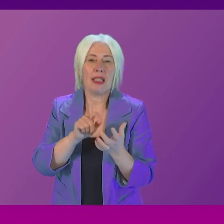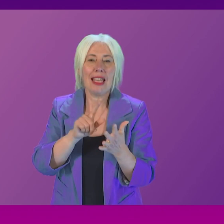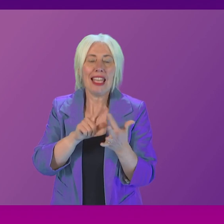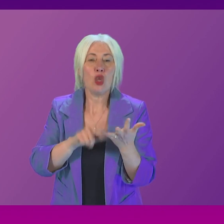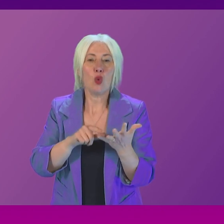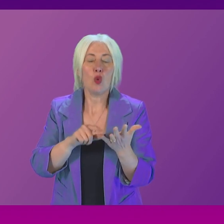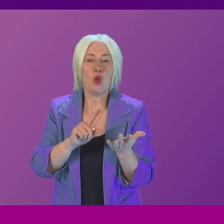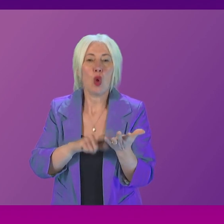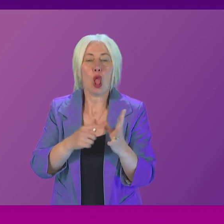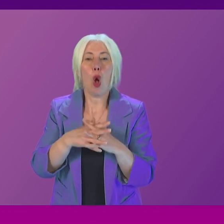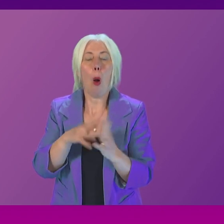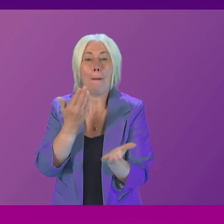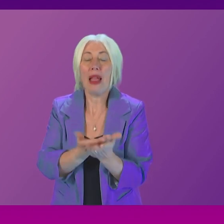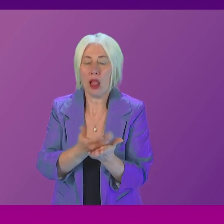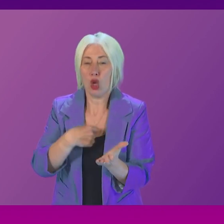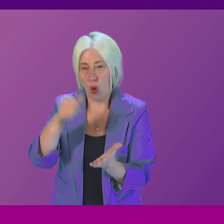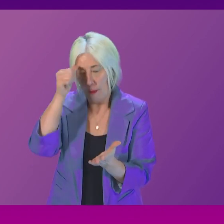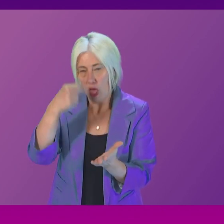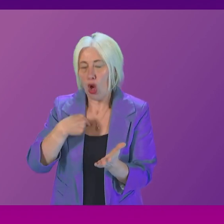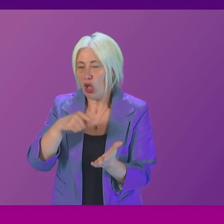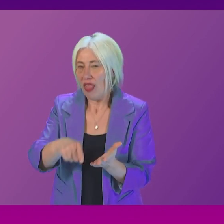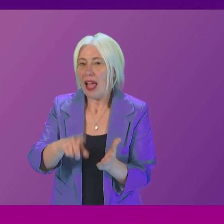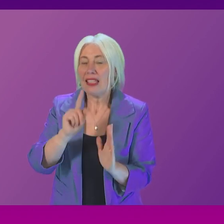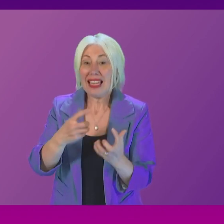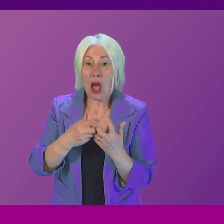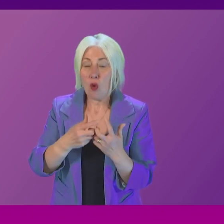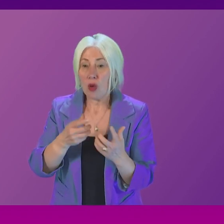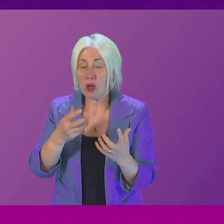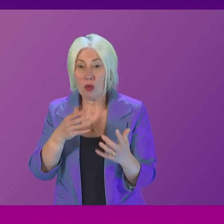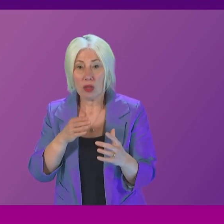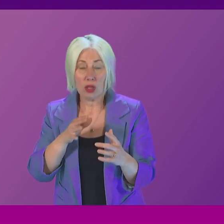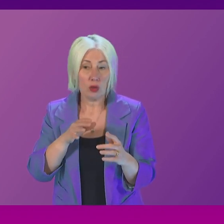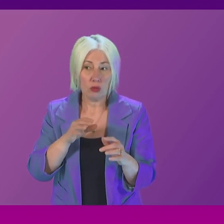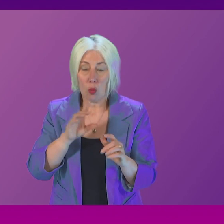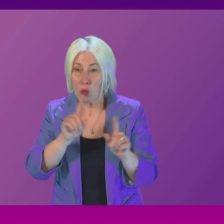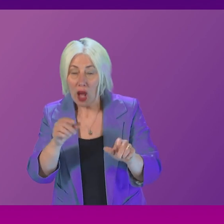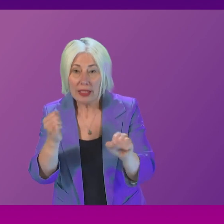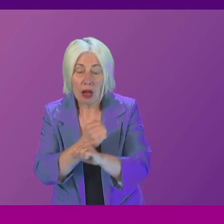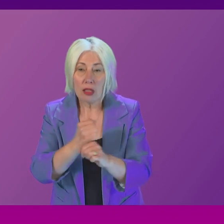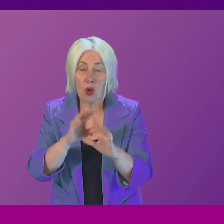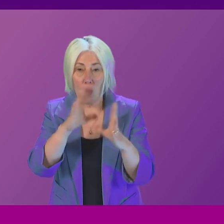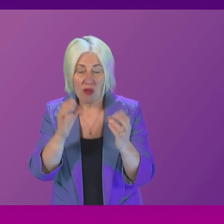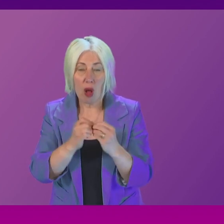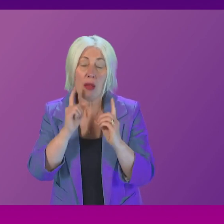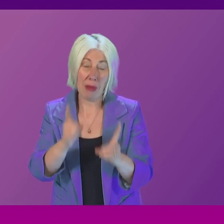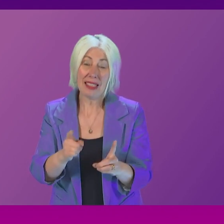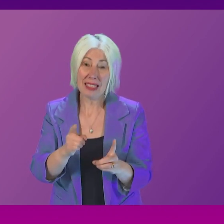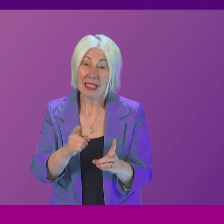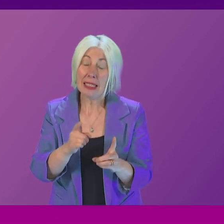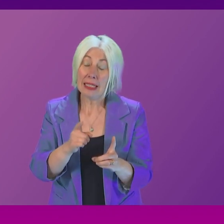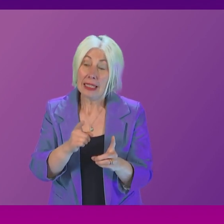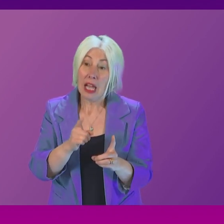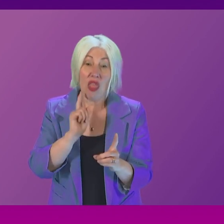bill and where we think it overreaches significantly, but also, frankly, could end up